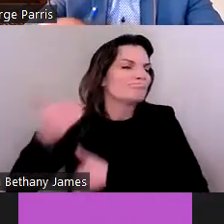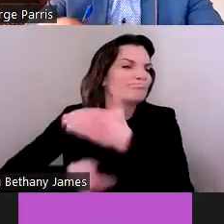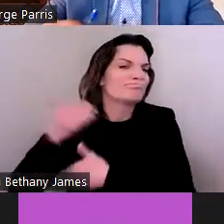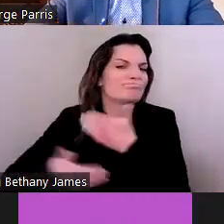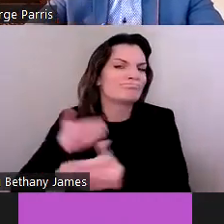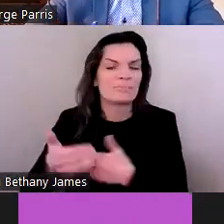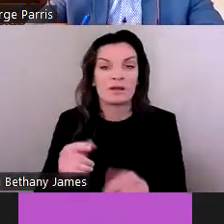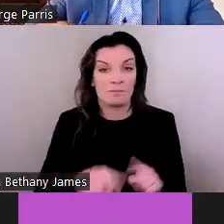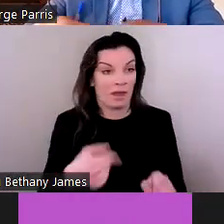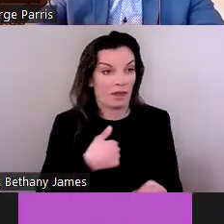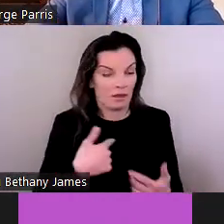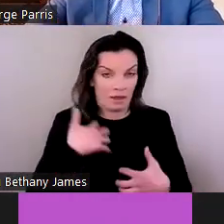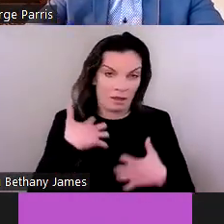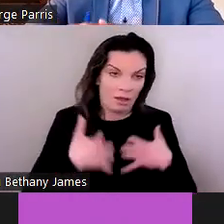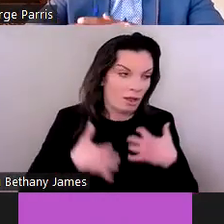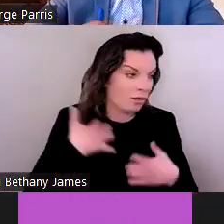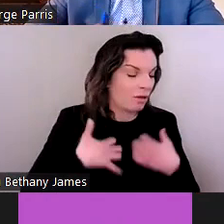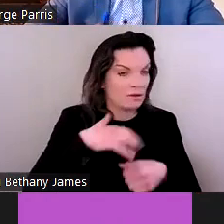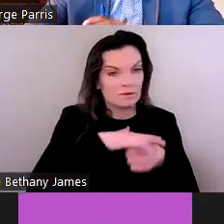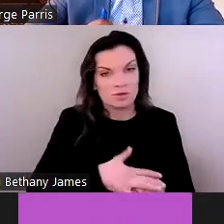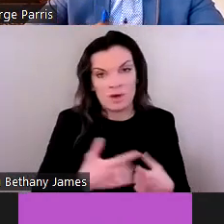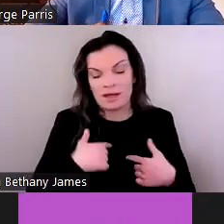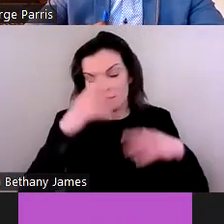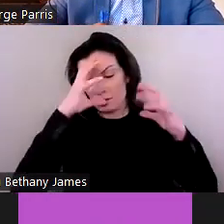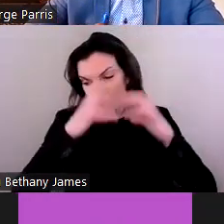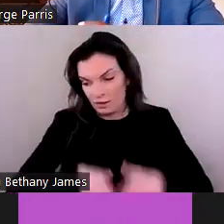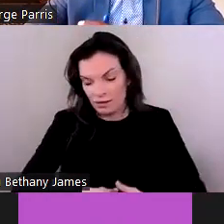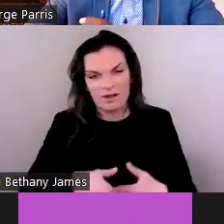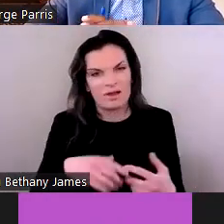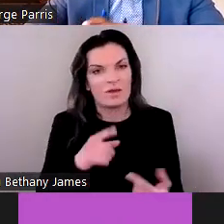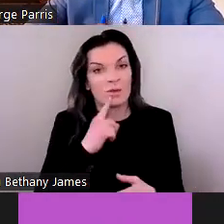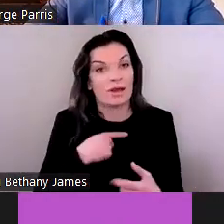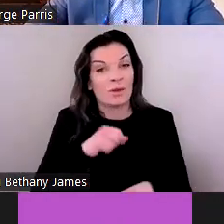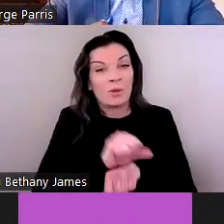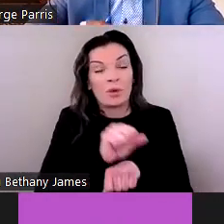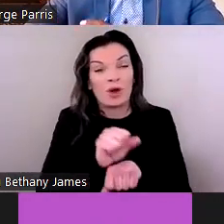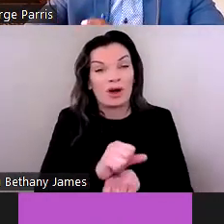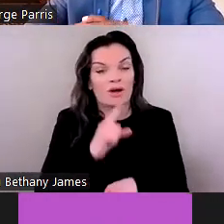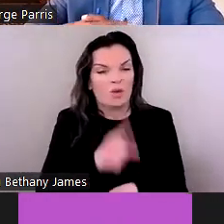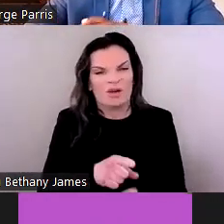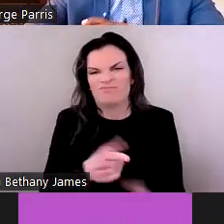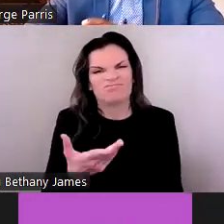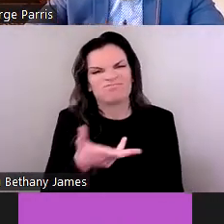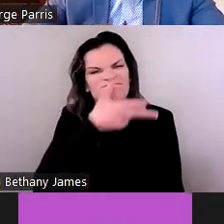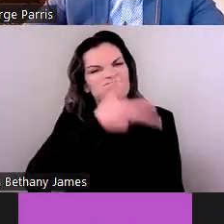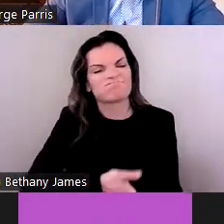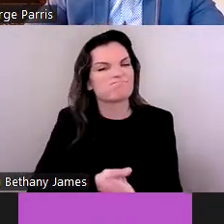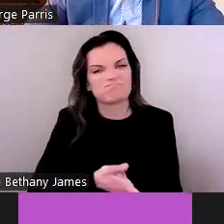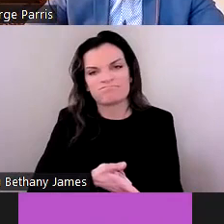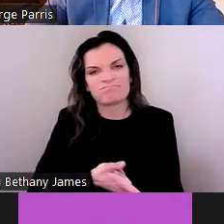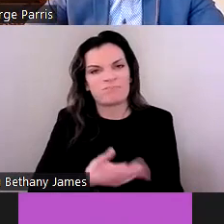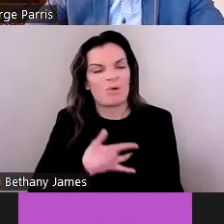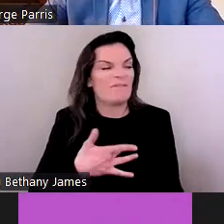an employee feels satisfied with their work status, with their work